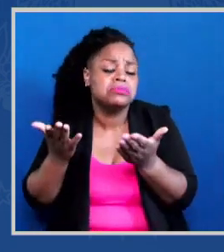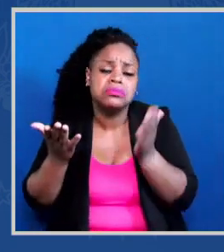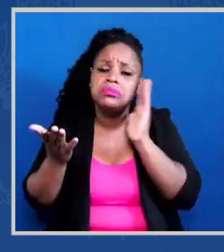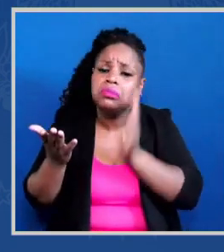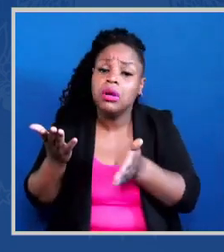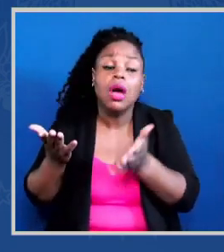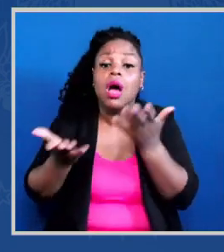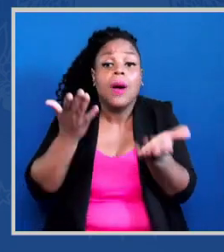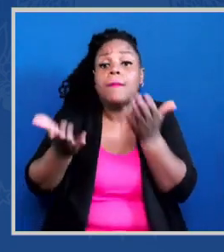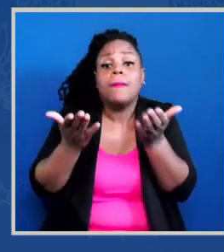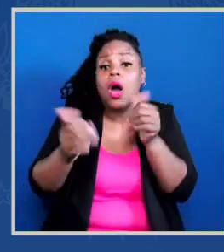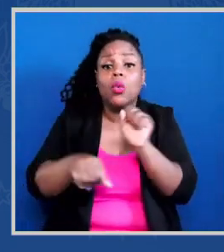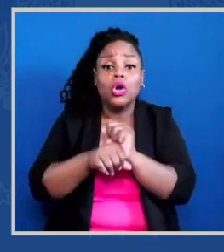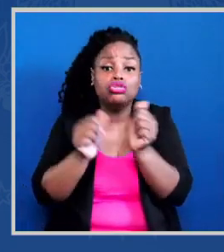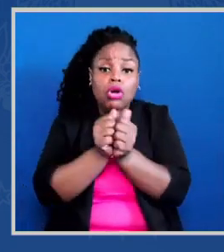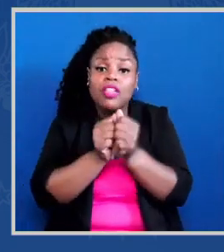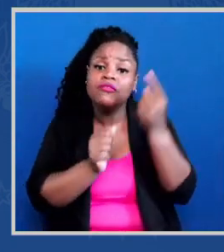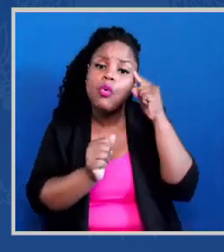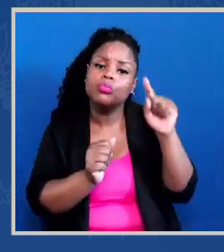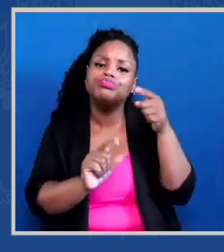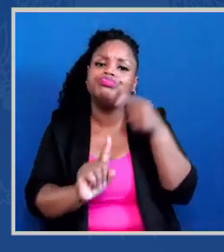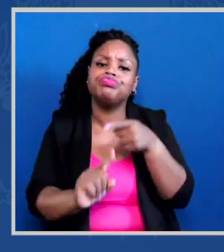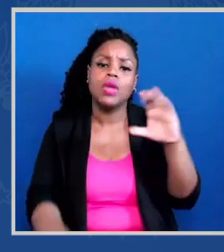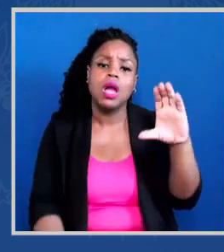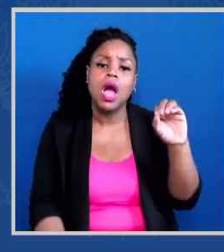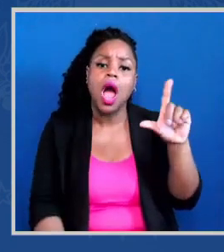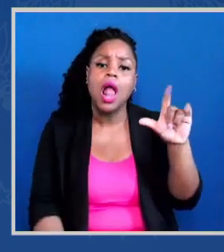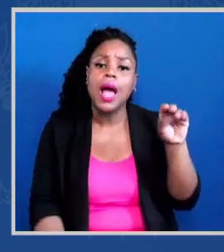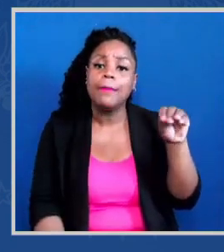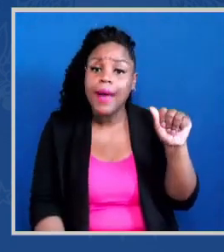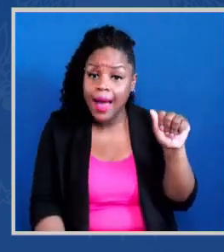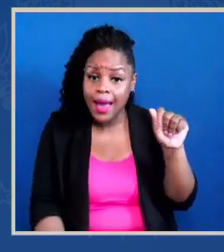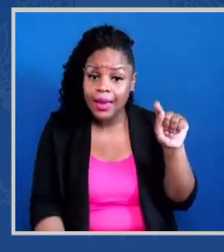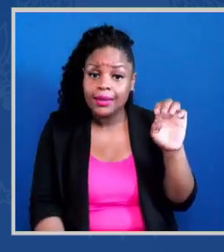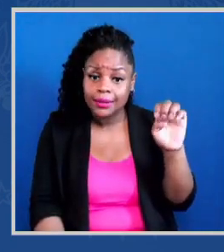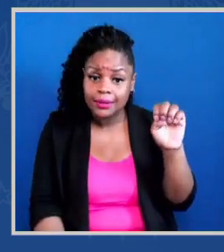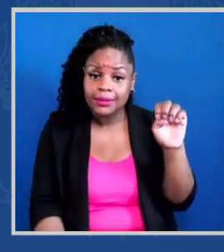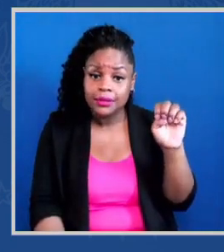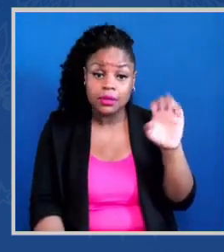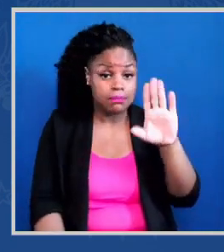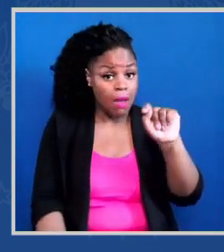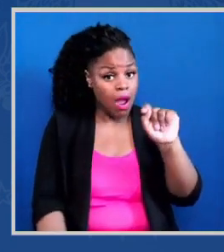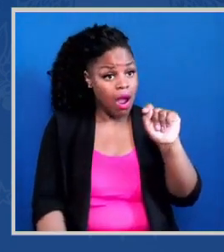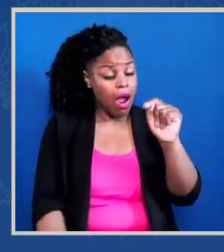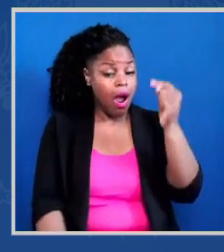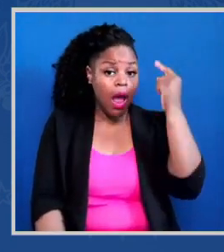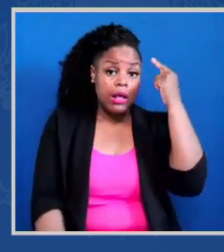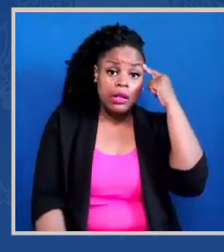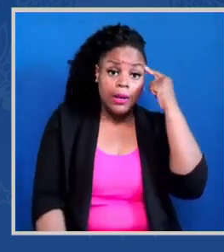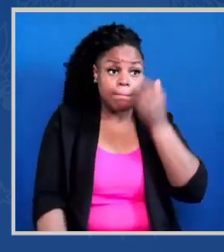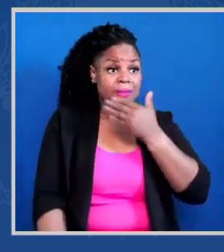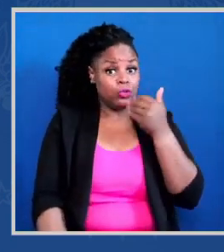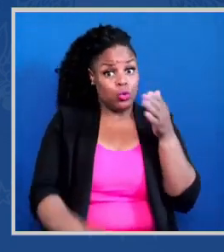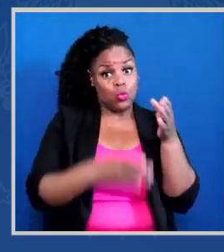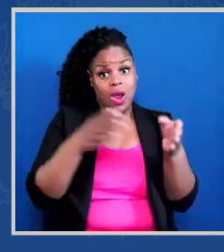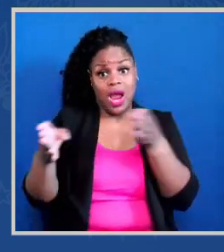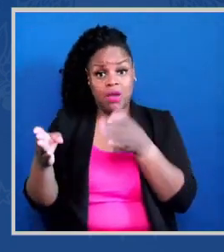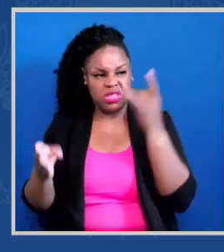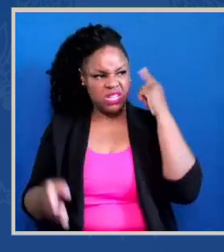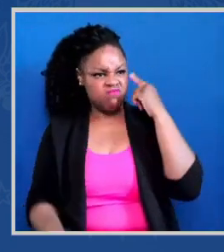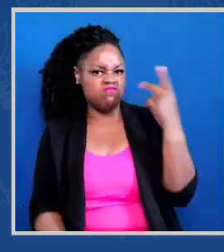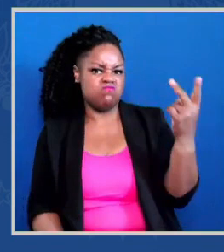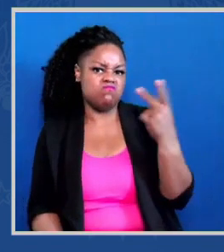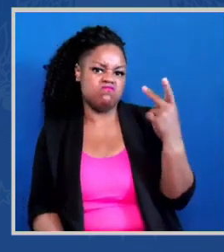climate. So the bottom line is that I think the best way to deal with this is for he and I to meet, he and I to have our